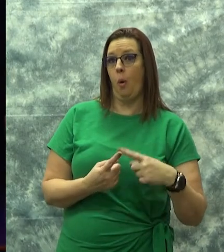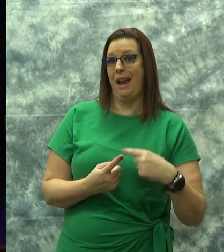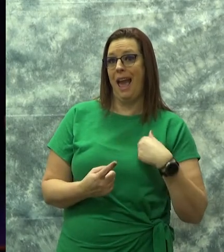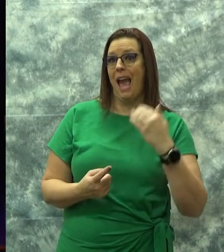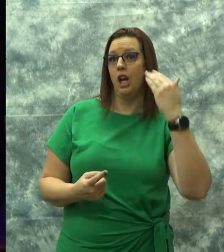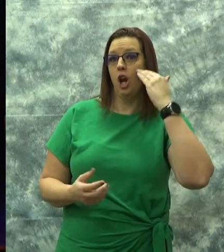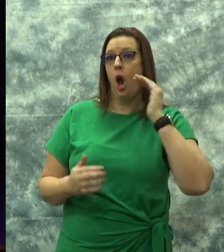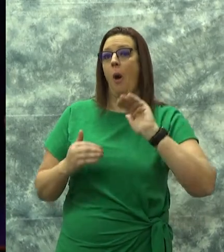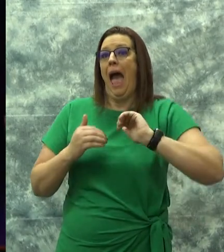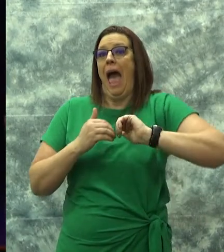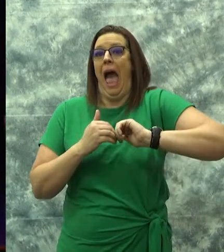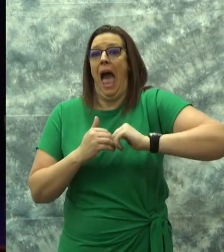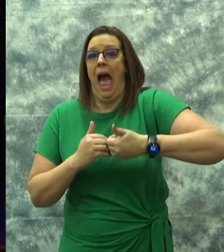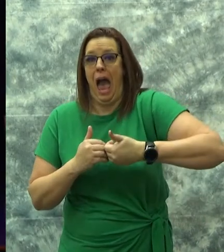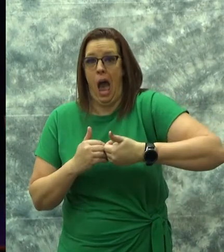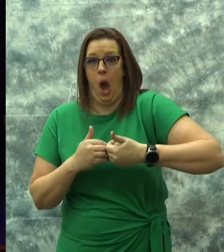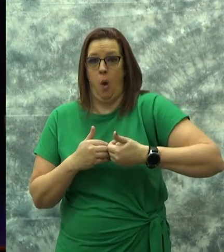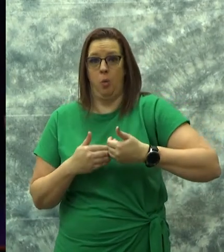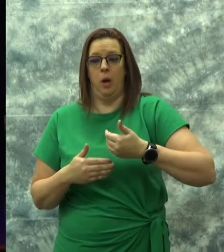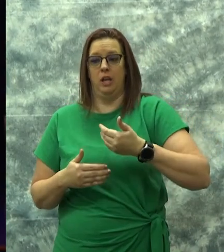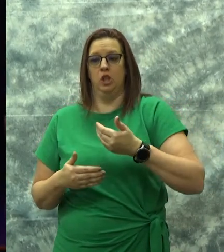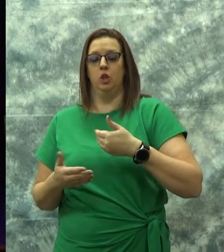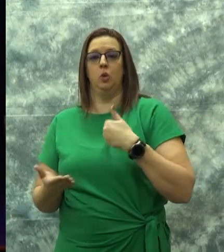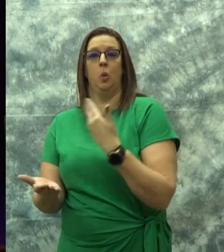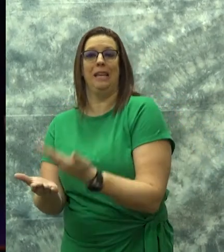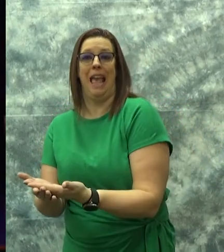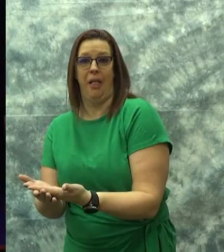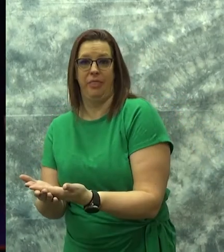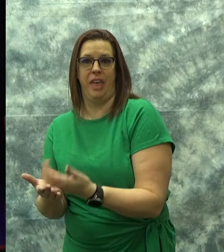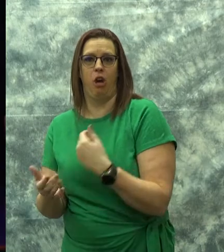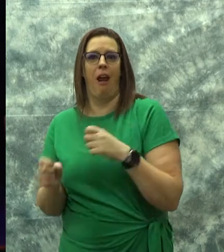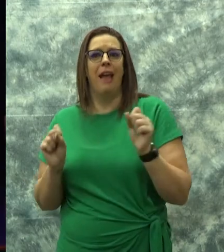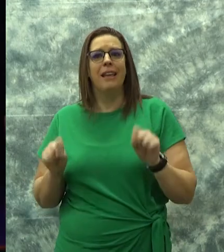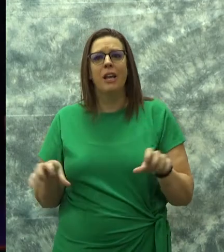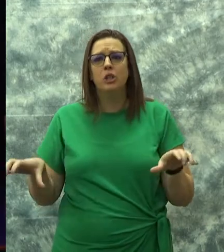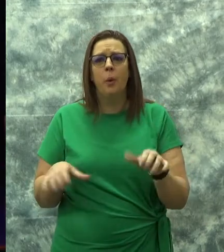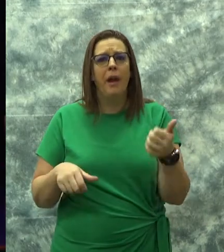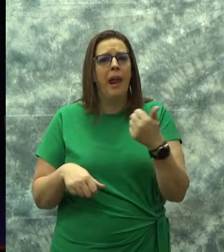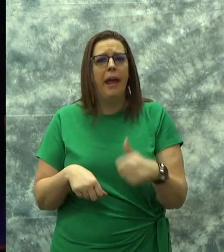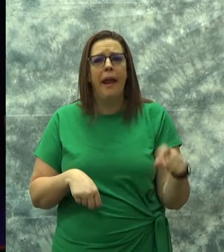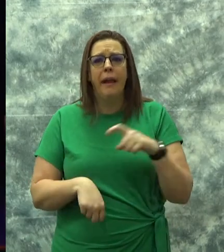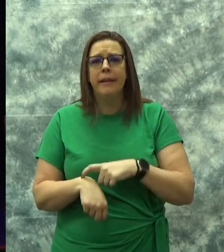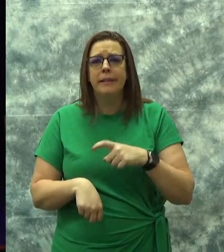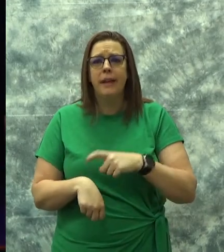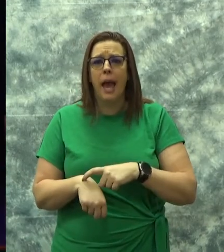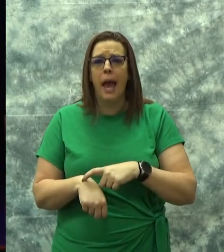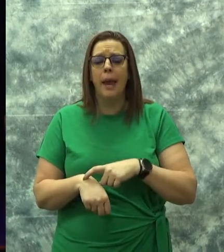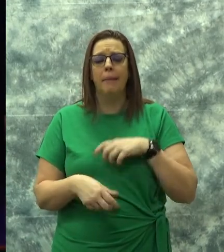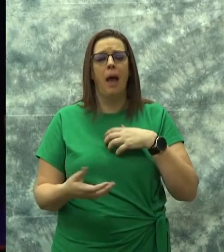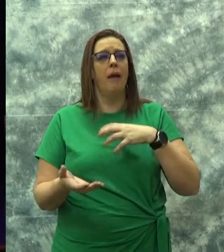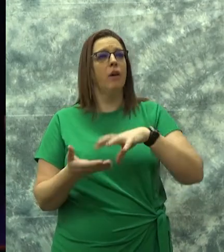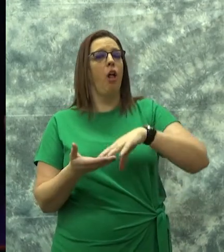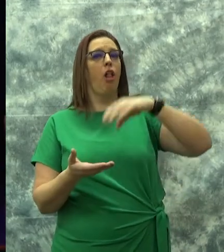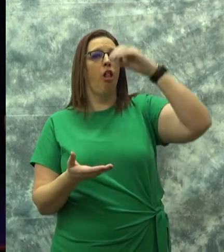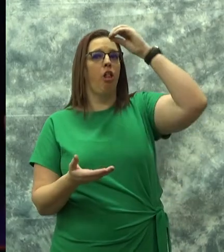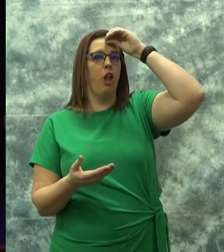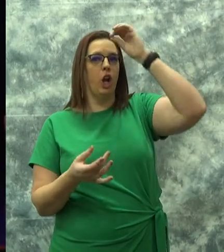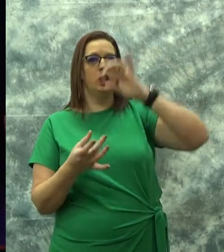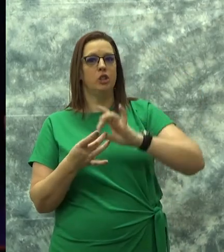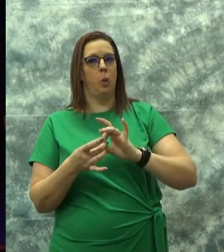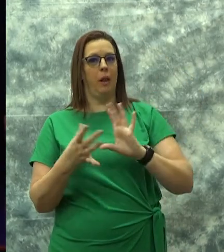can go there anytime I like. And so I've learned to relax. I've learned to let